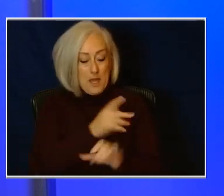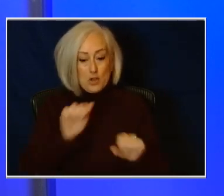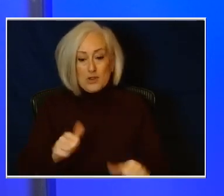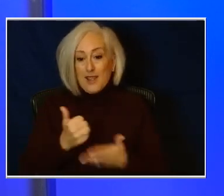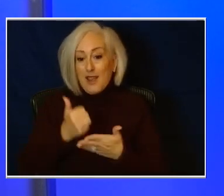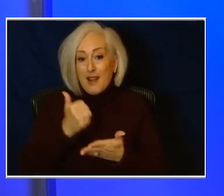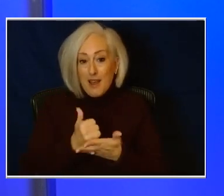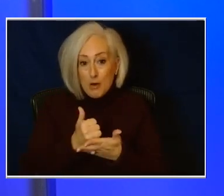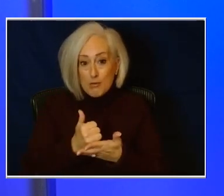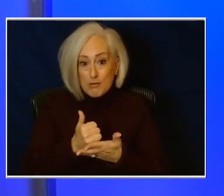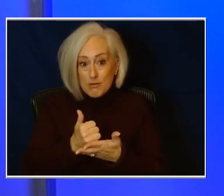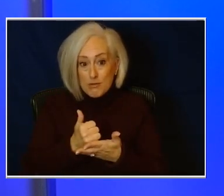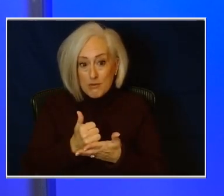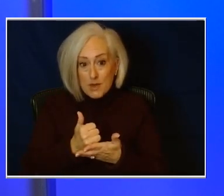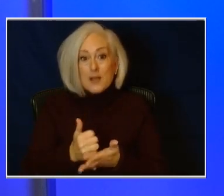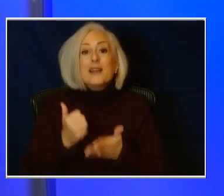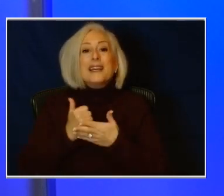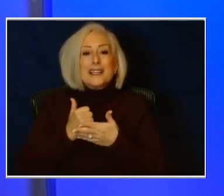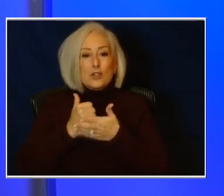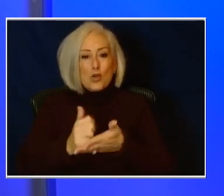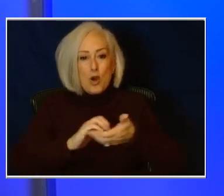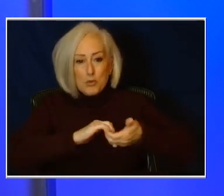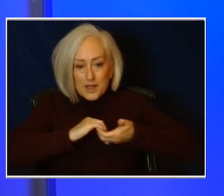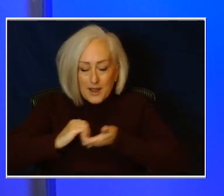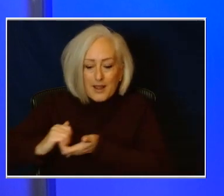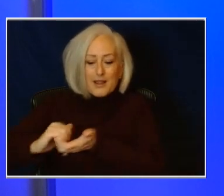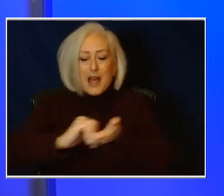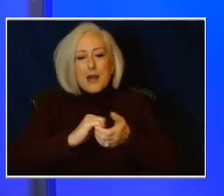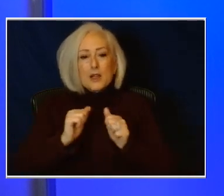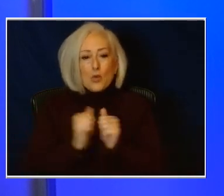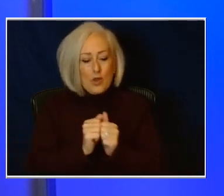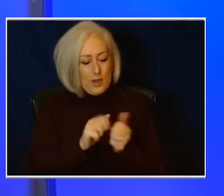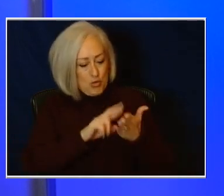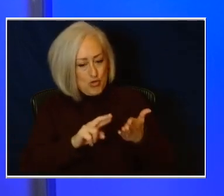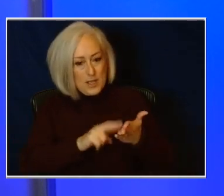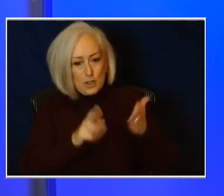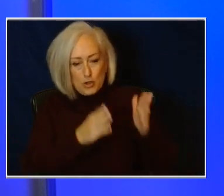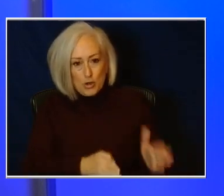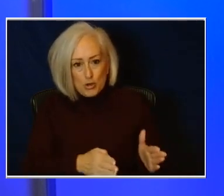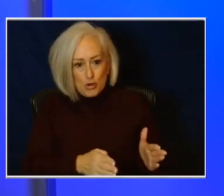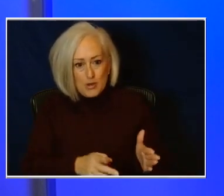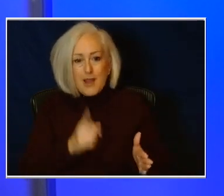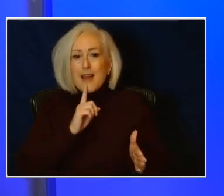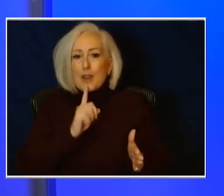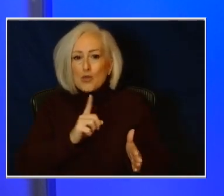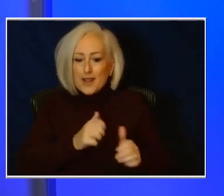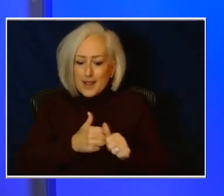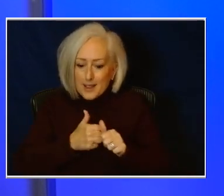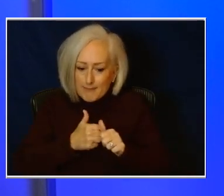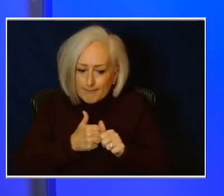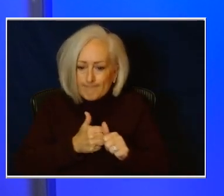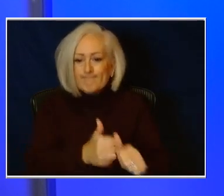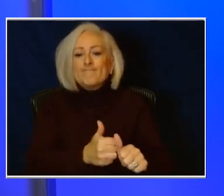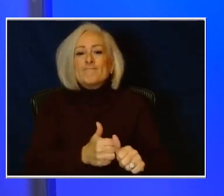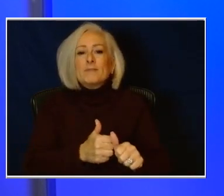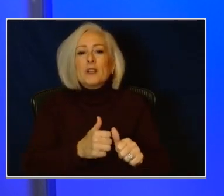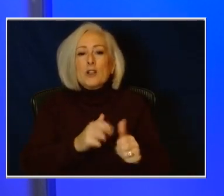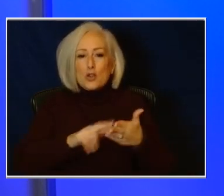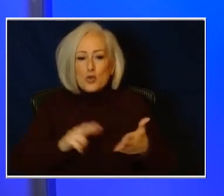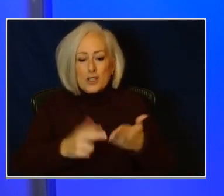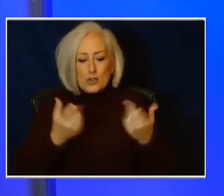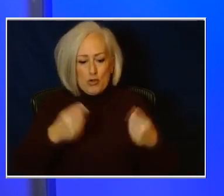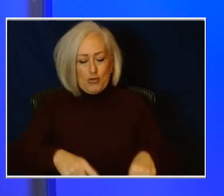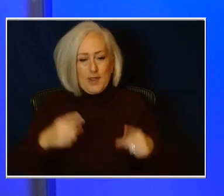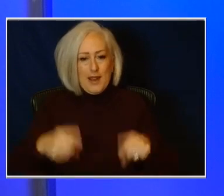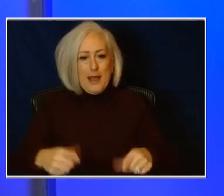by helping collaborate with the researchers and really drive some of the research that we do. I think this collaboration between